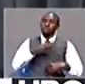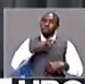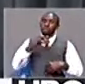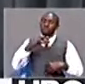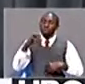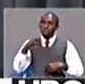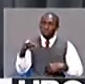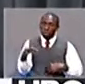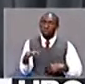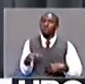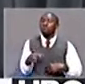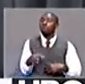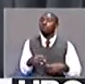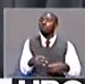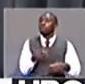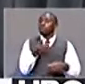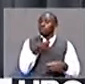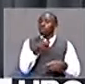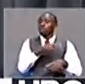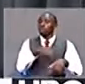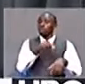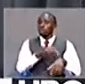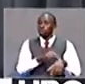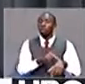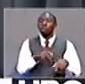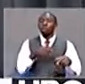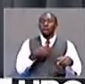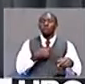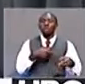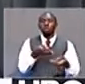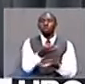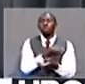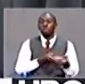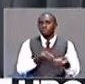nation, we should also talk about economic welfare of the nation.